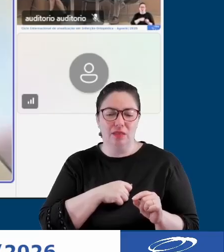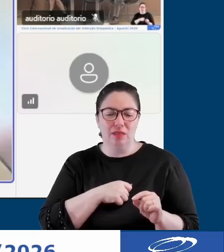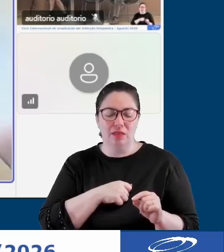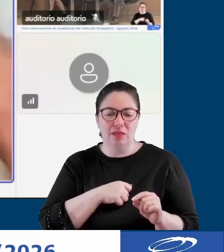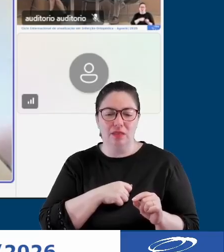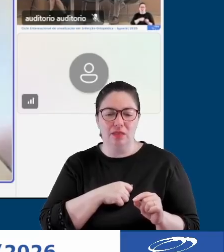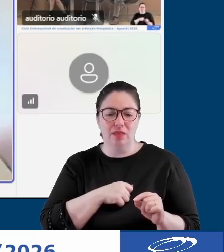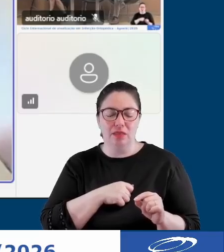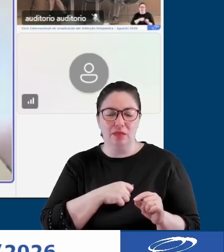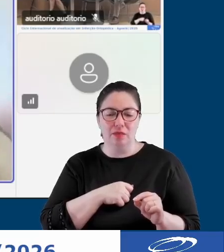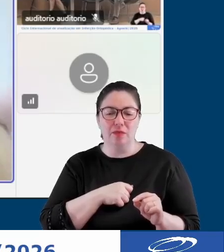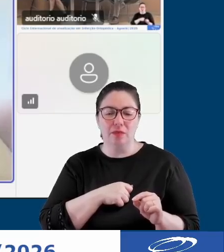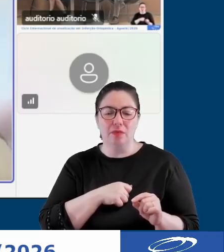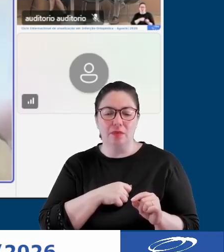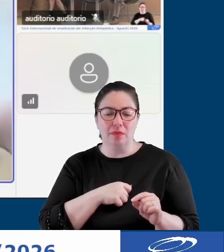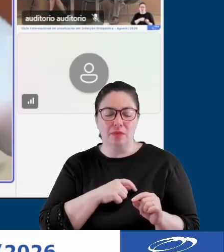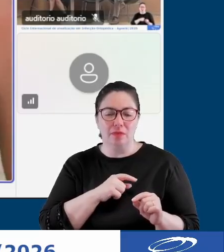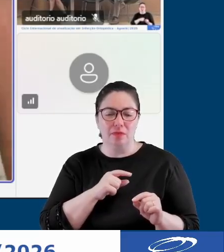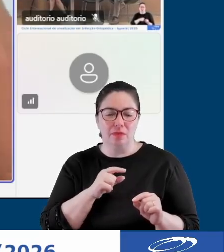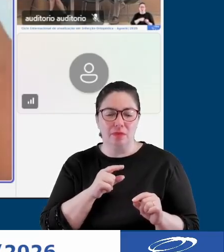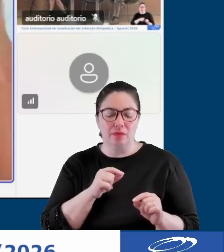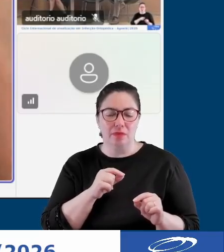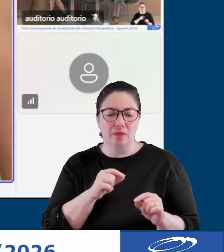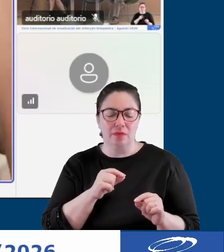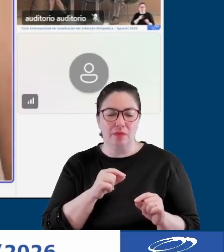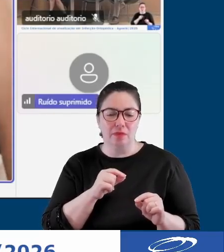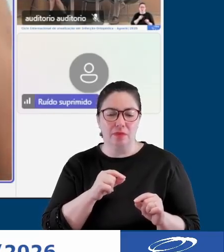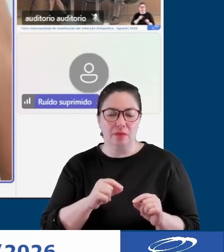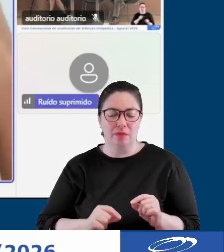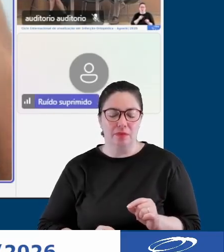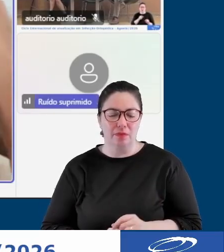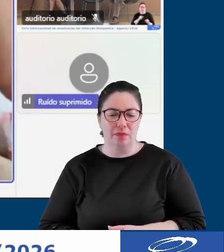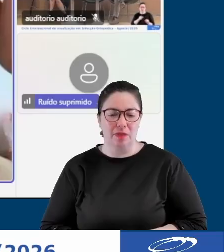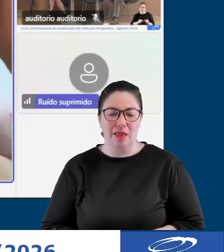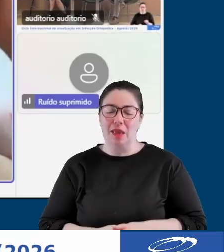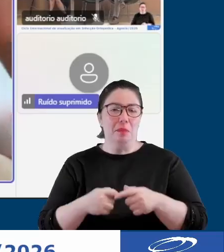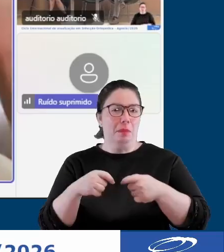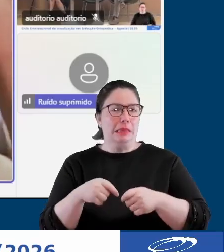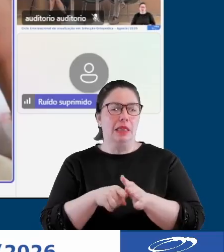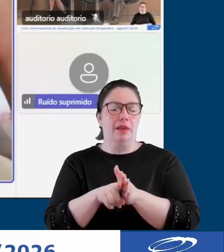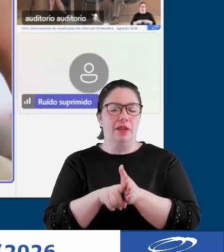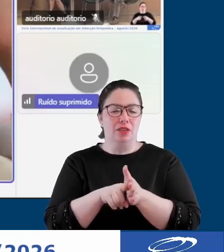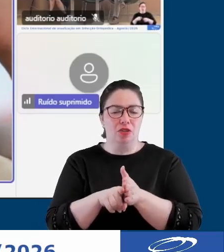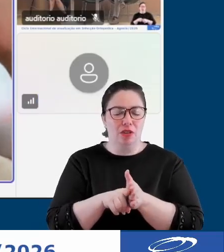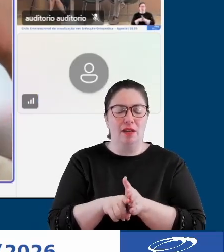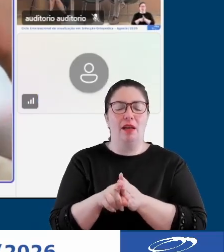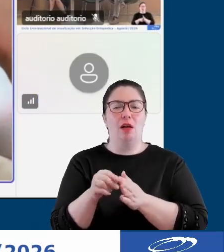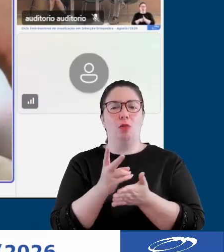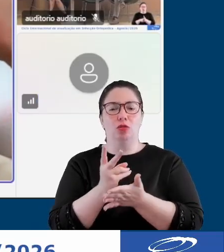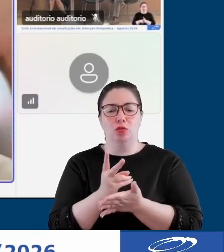So for the main beta-lactam cephalosporins that we have investigated, I think that would be the best answer I have right